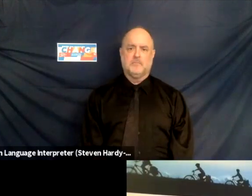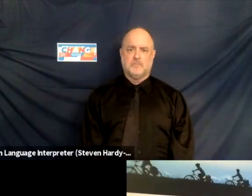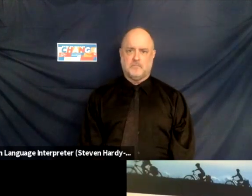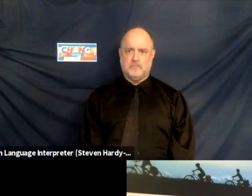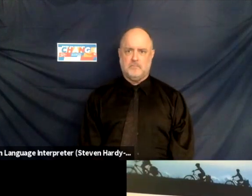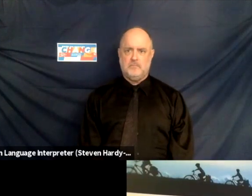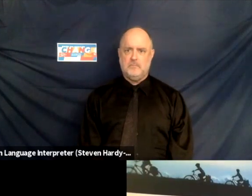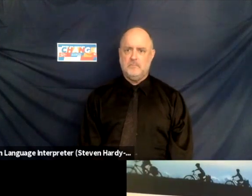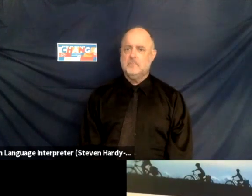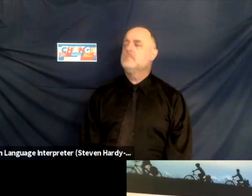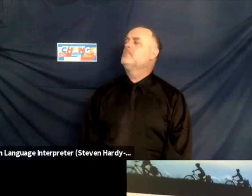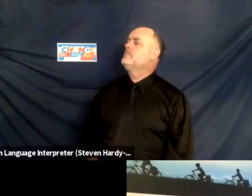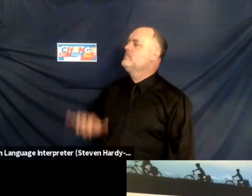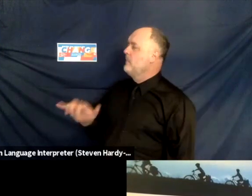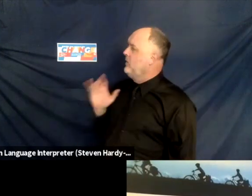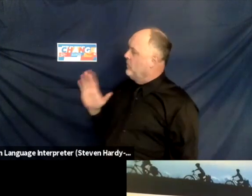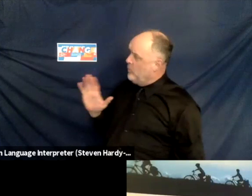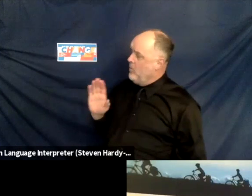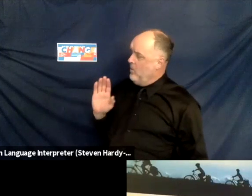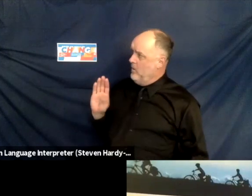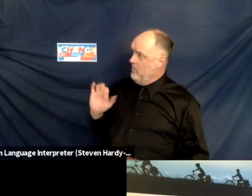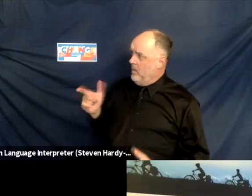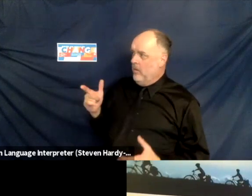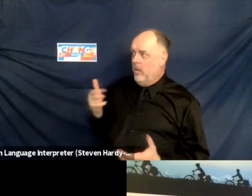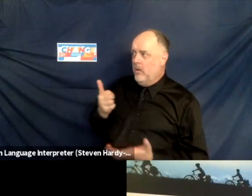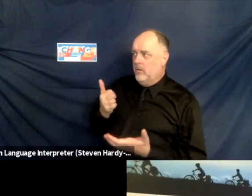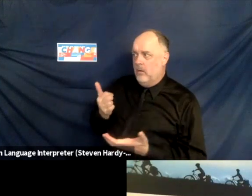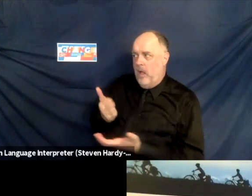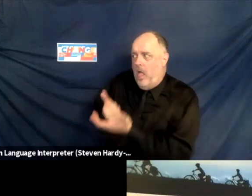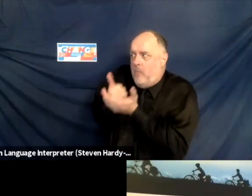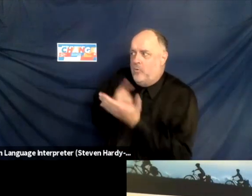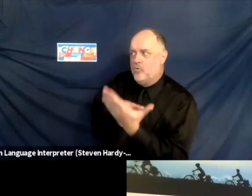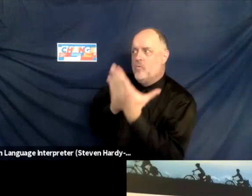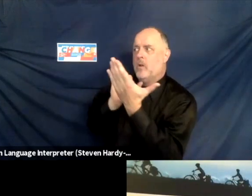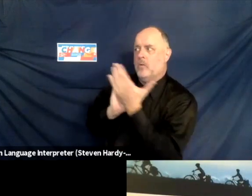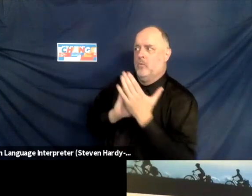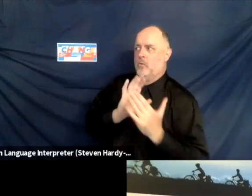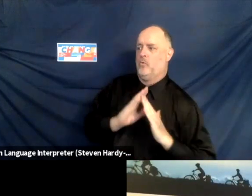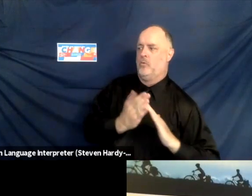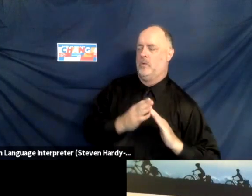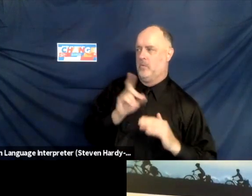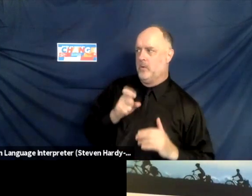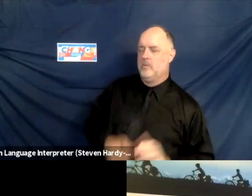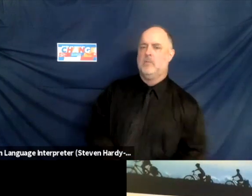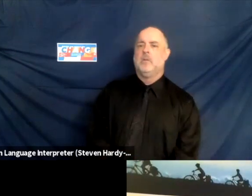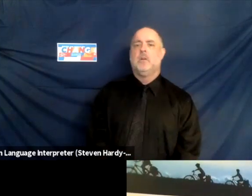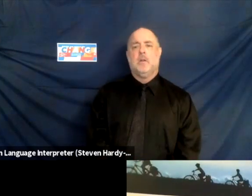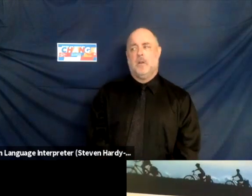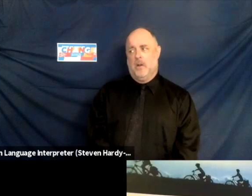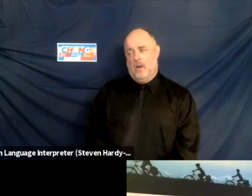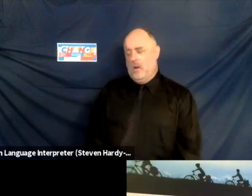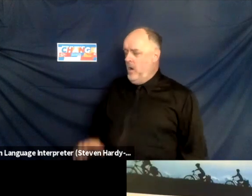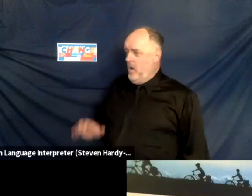Yeah, and so your bill really does help address that. Um, your district includes some really